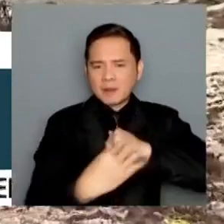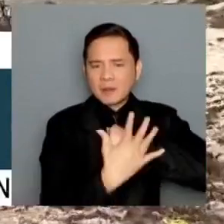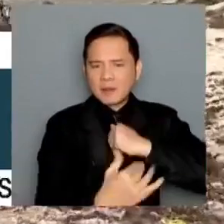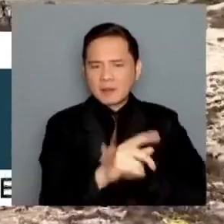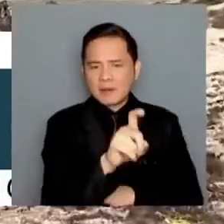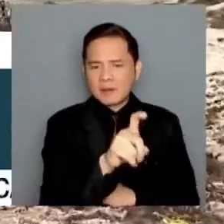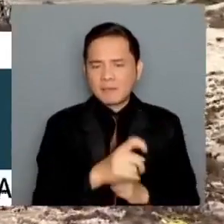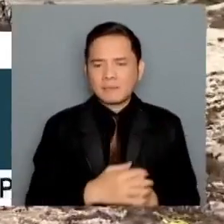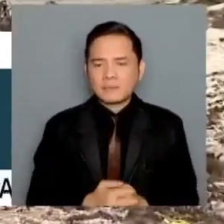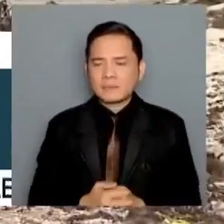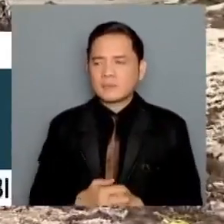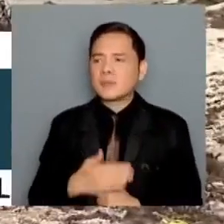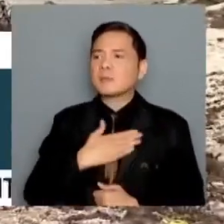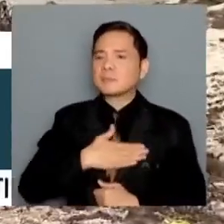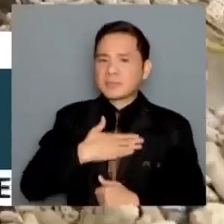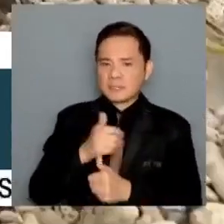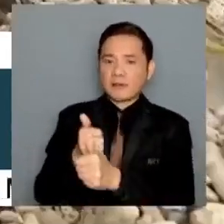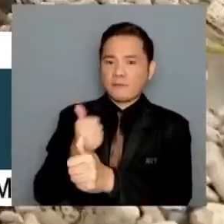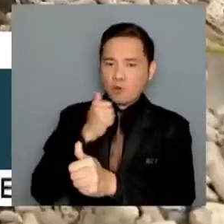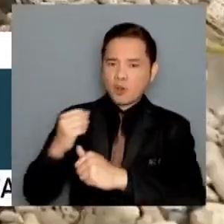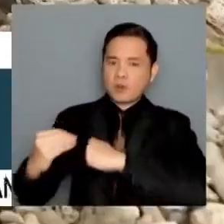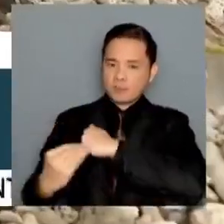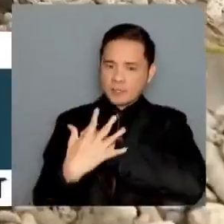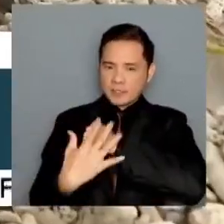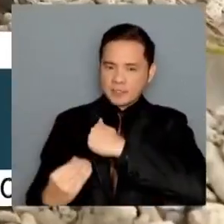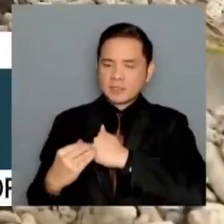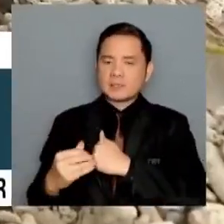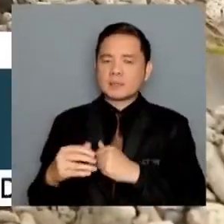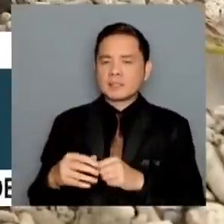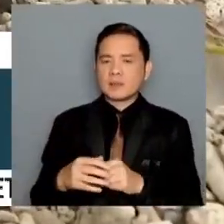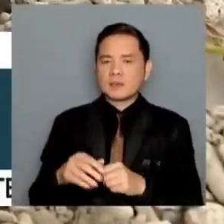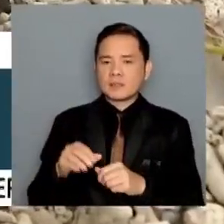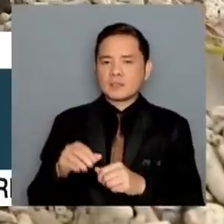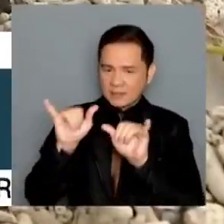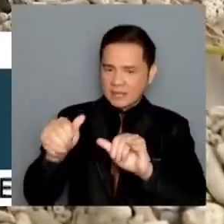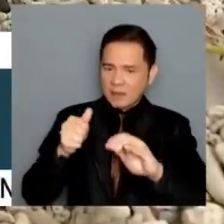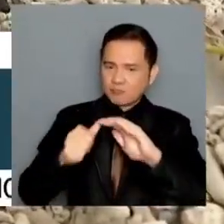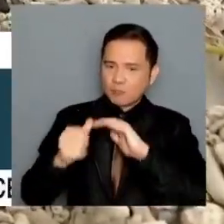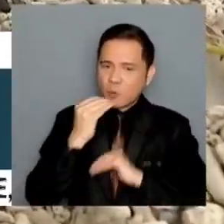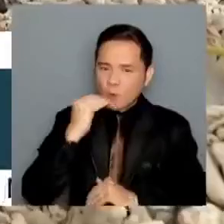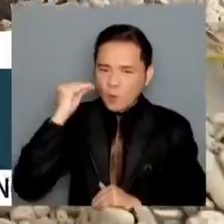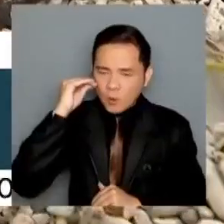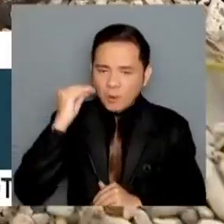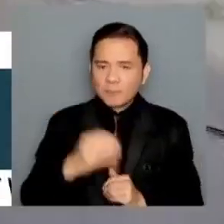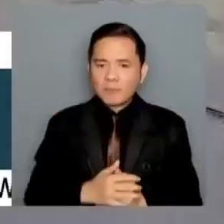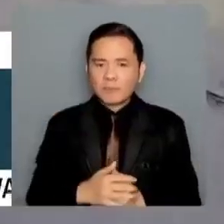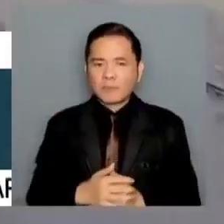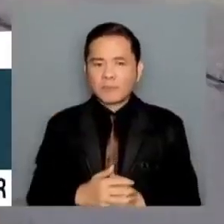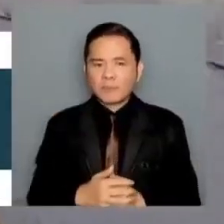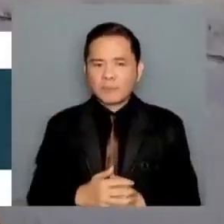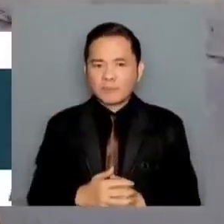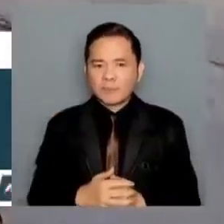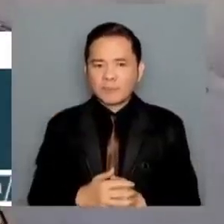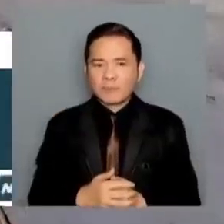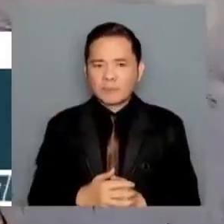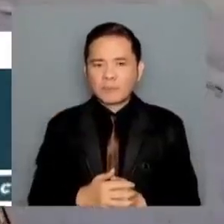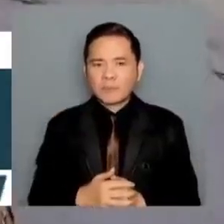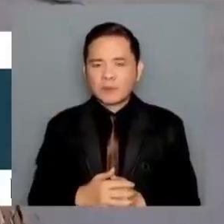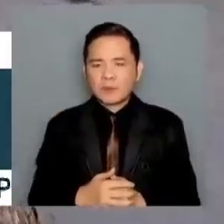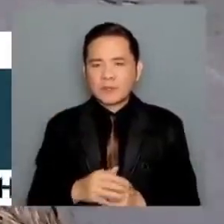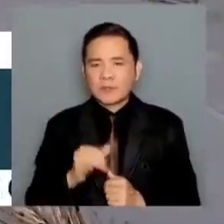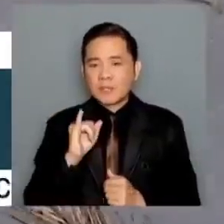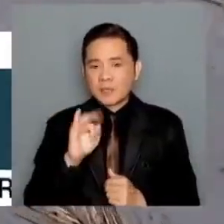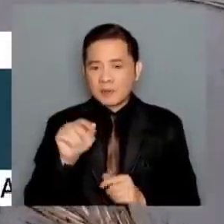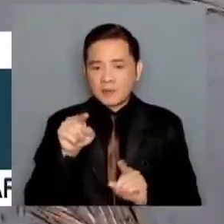Please stay away from the sea, stay away from the shores. Please cover your noses every time you can